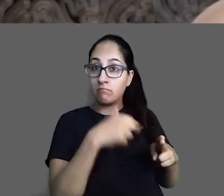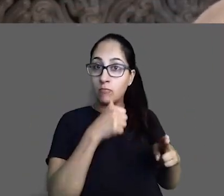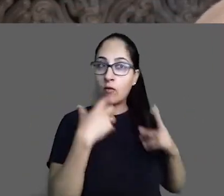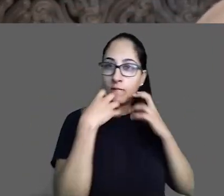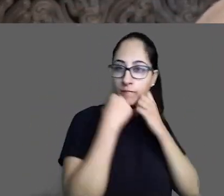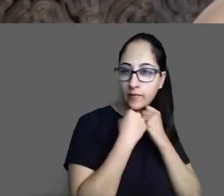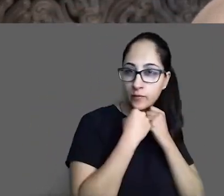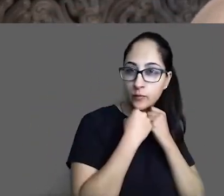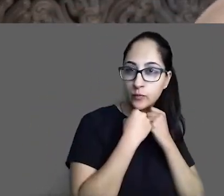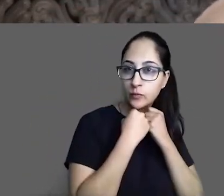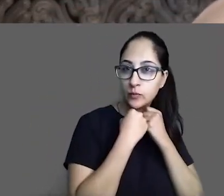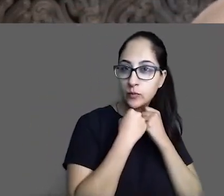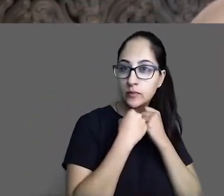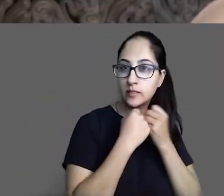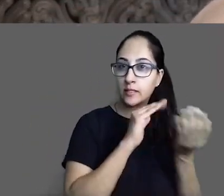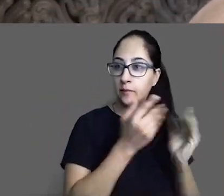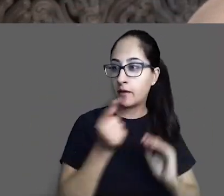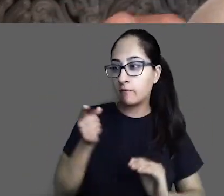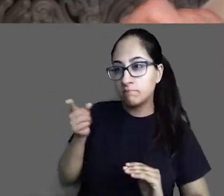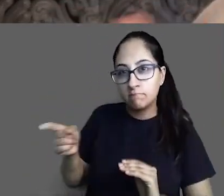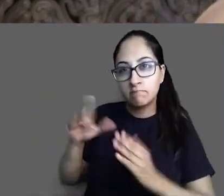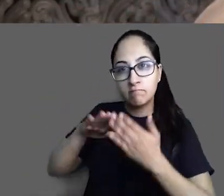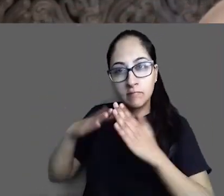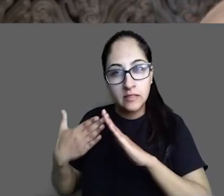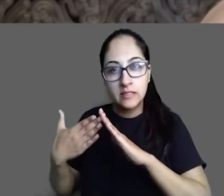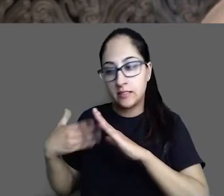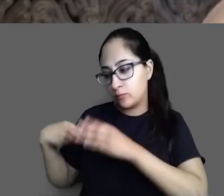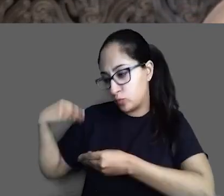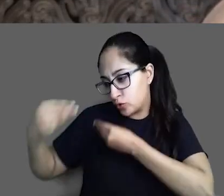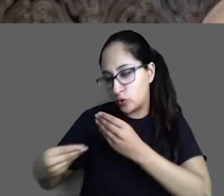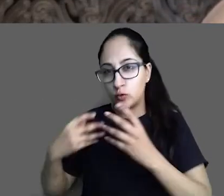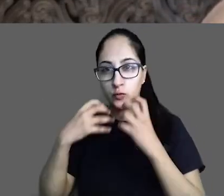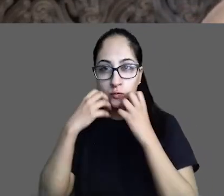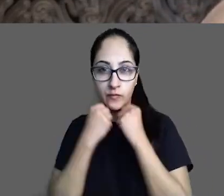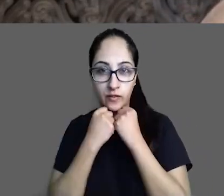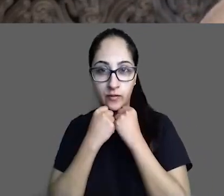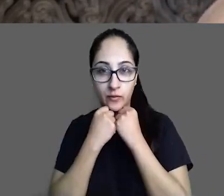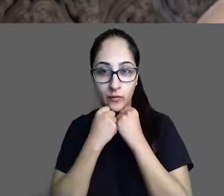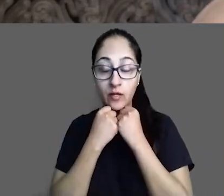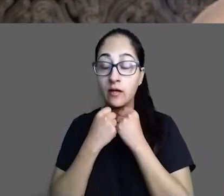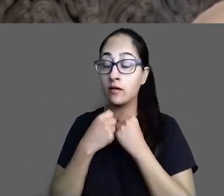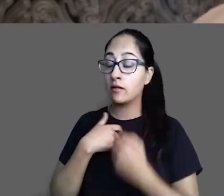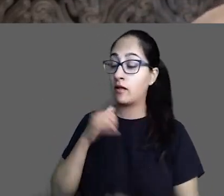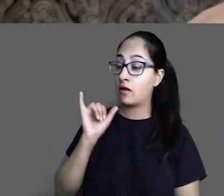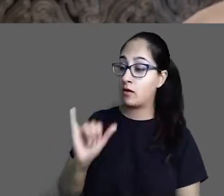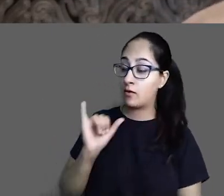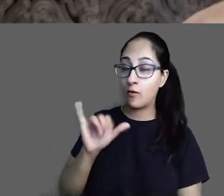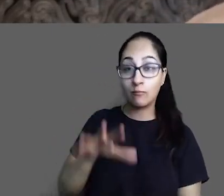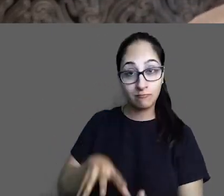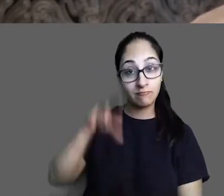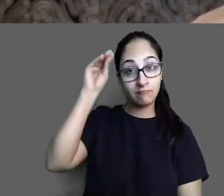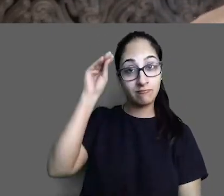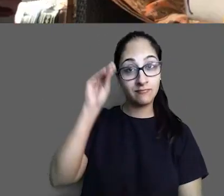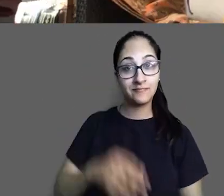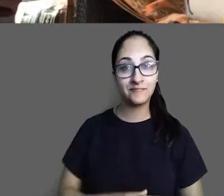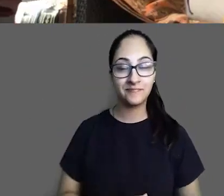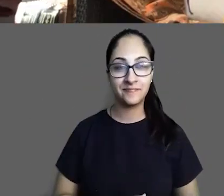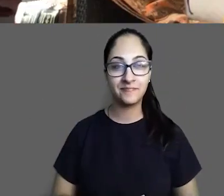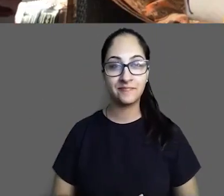the tradition, but also educator, was not something that he was willing to compromise. So I learned a lot in that